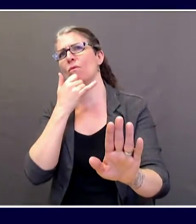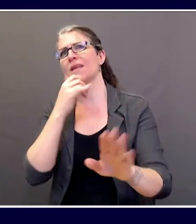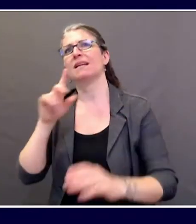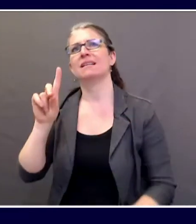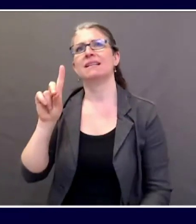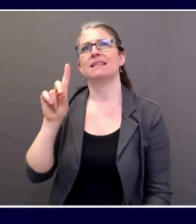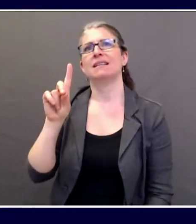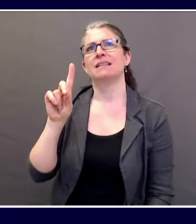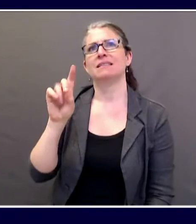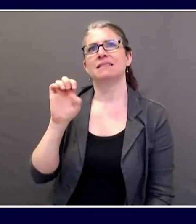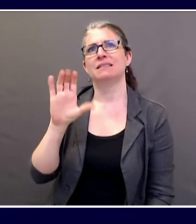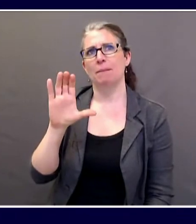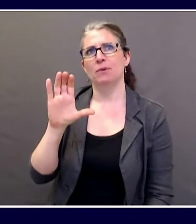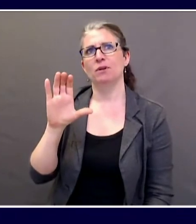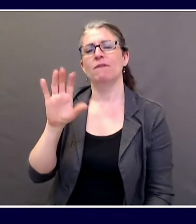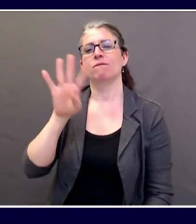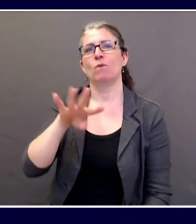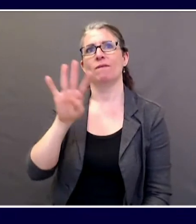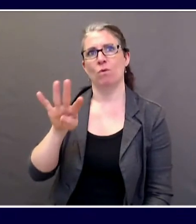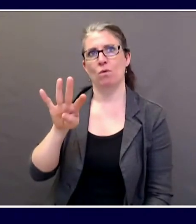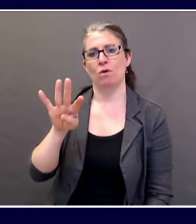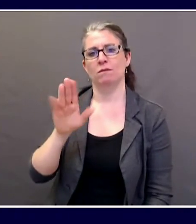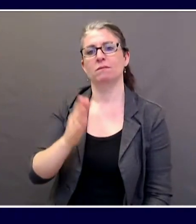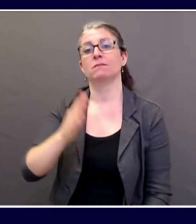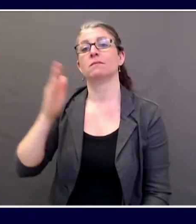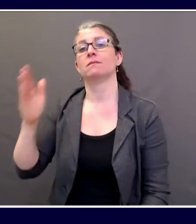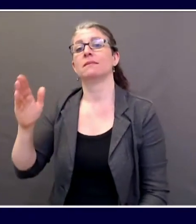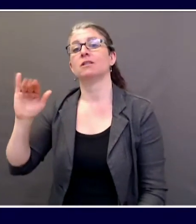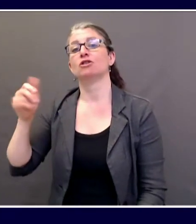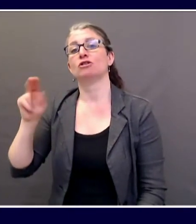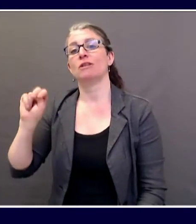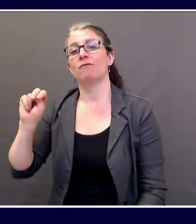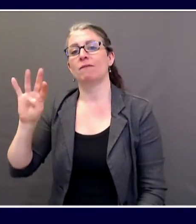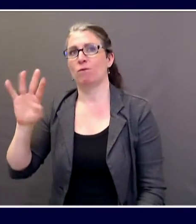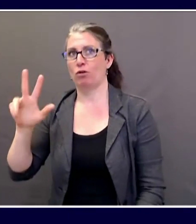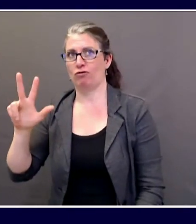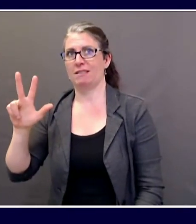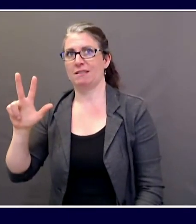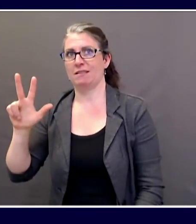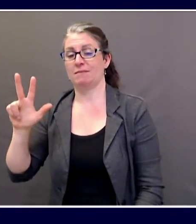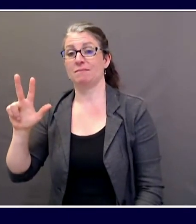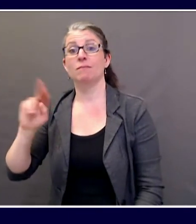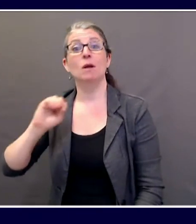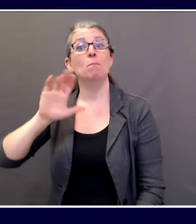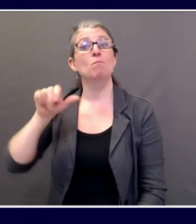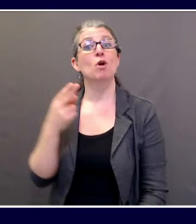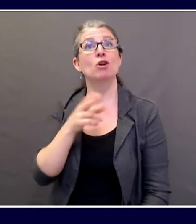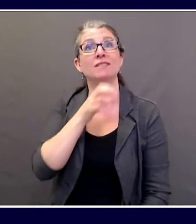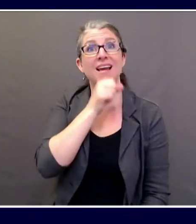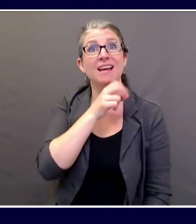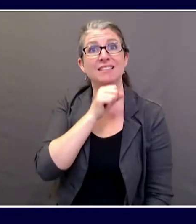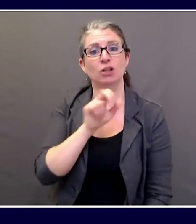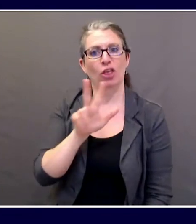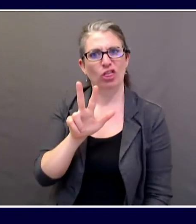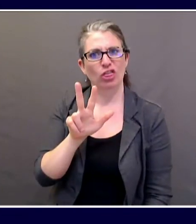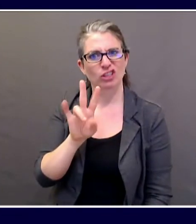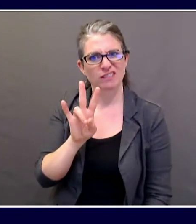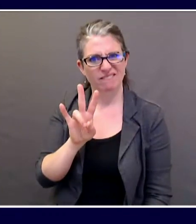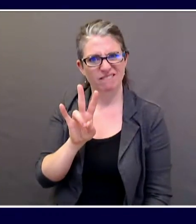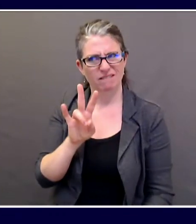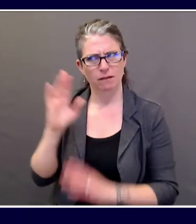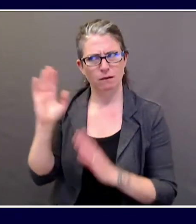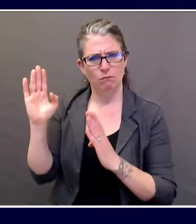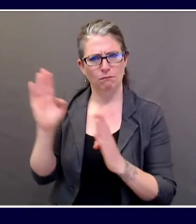January. In March, that fell to 37. That's the average. It's a pretty significant decline. Just tells you what's going on